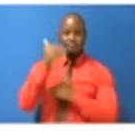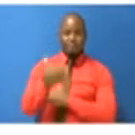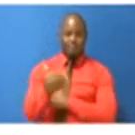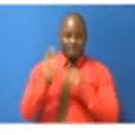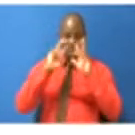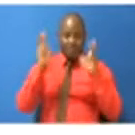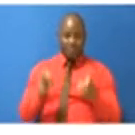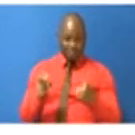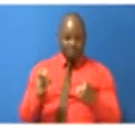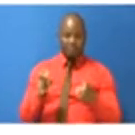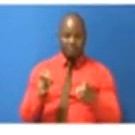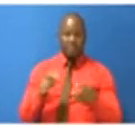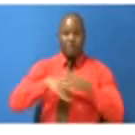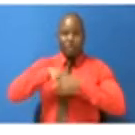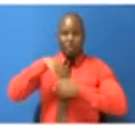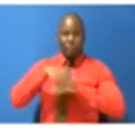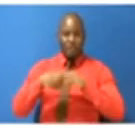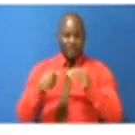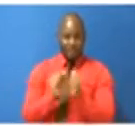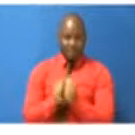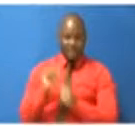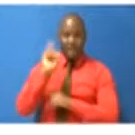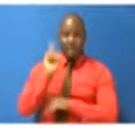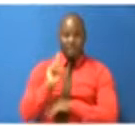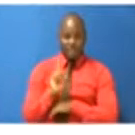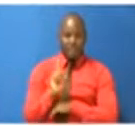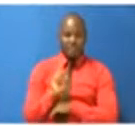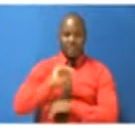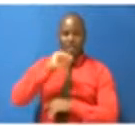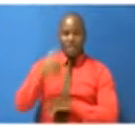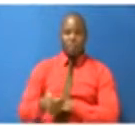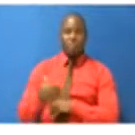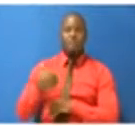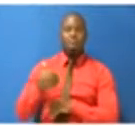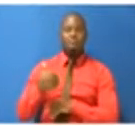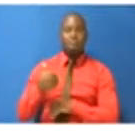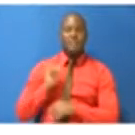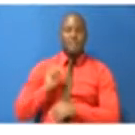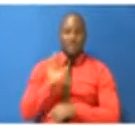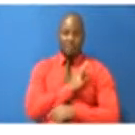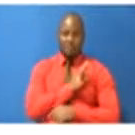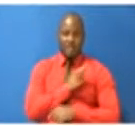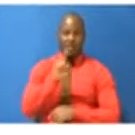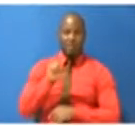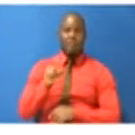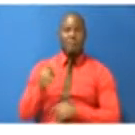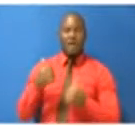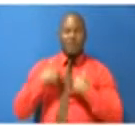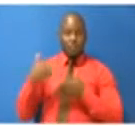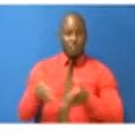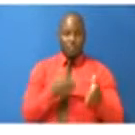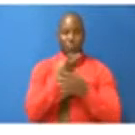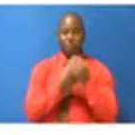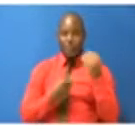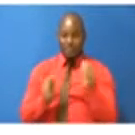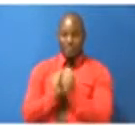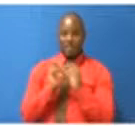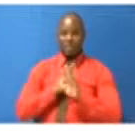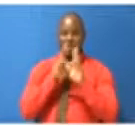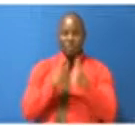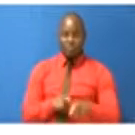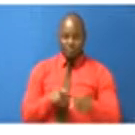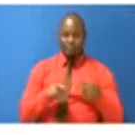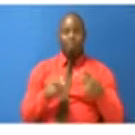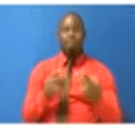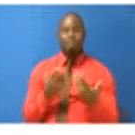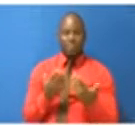issue and that is the competence of the nairobi city county staff and you will both have an opportunity to respond